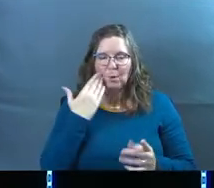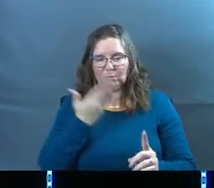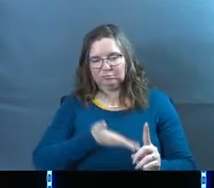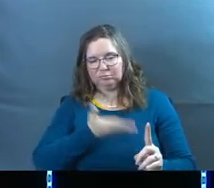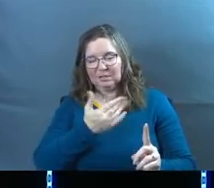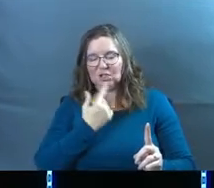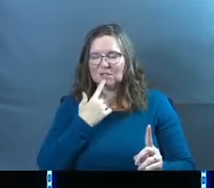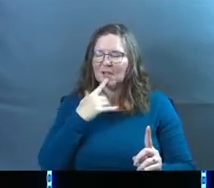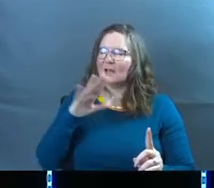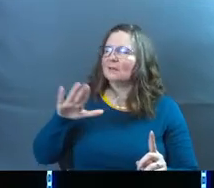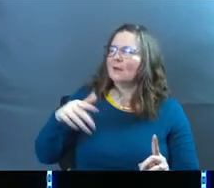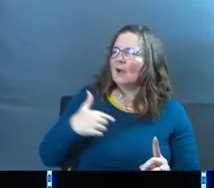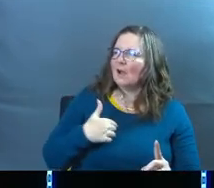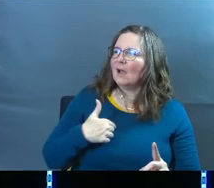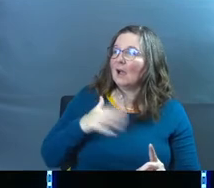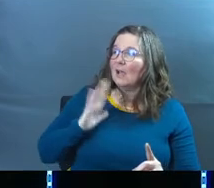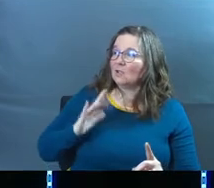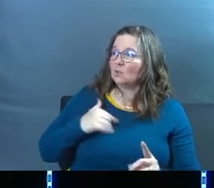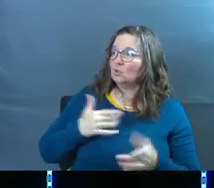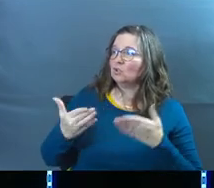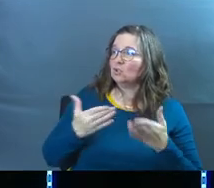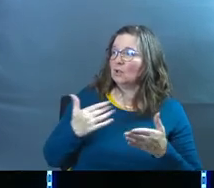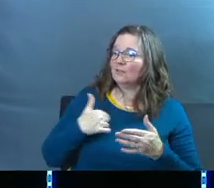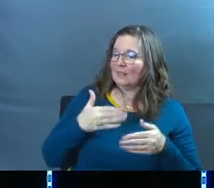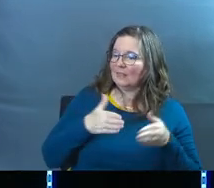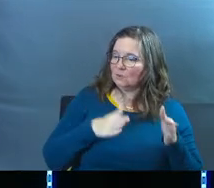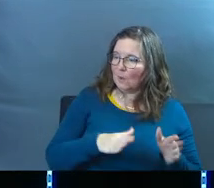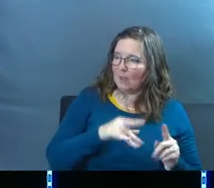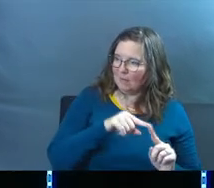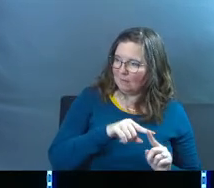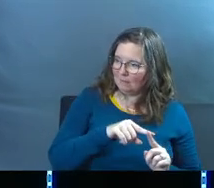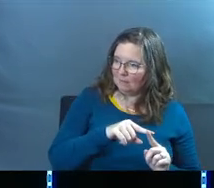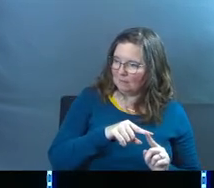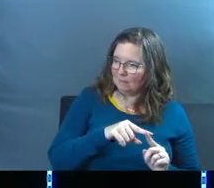her and stuff, and she says, yeah, she's like, I used to serve in this way.